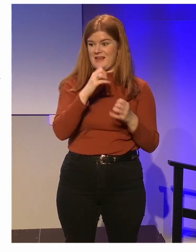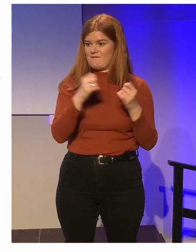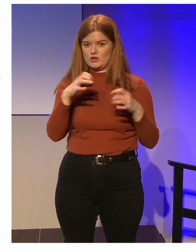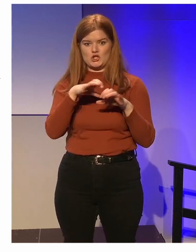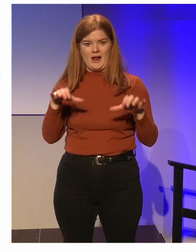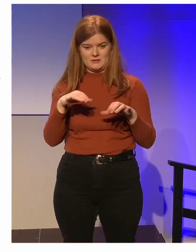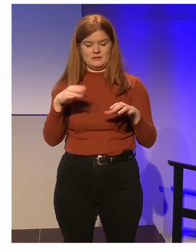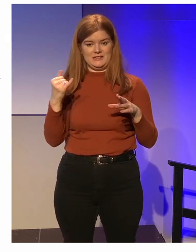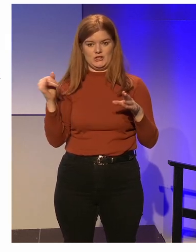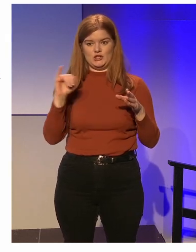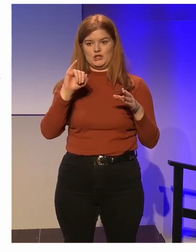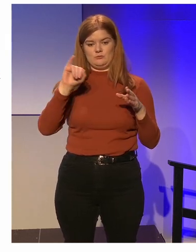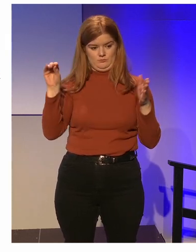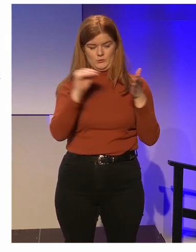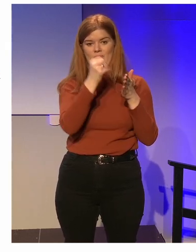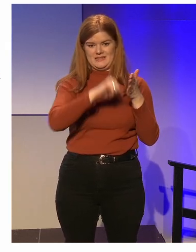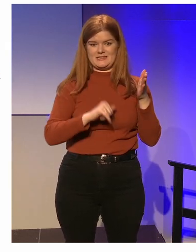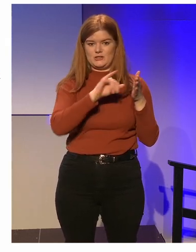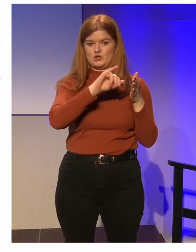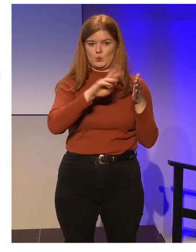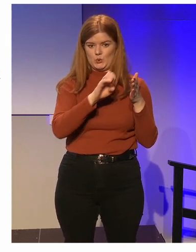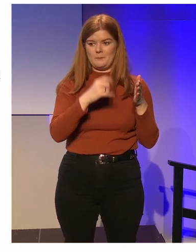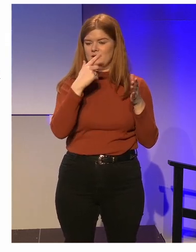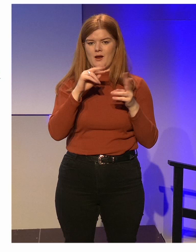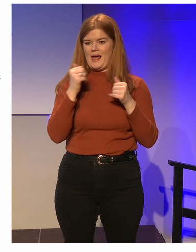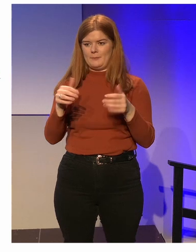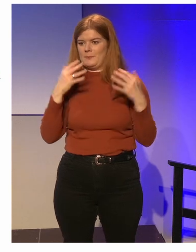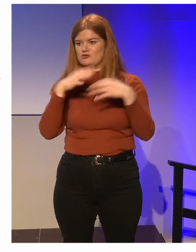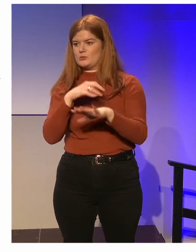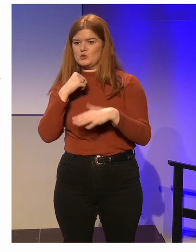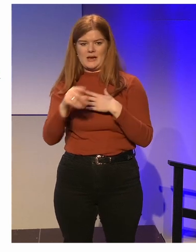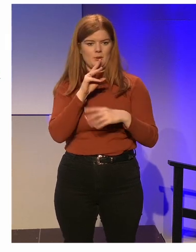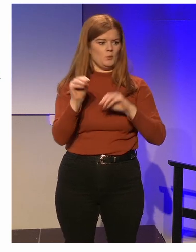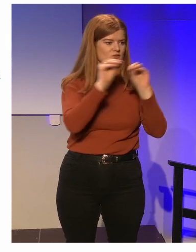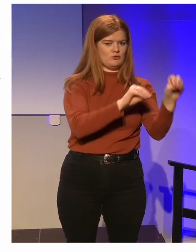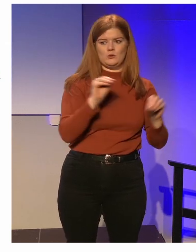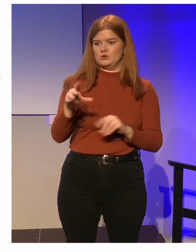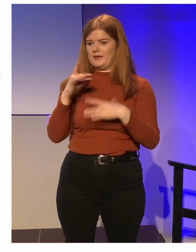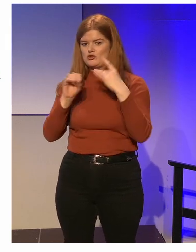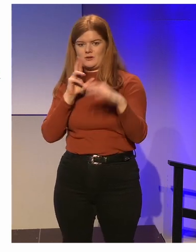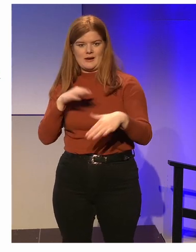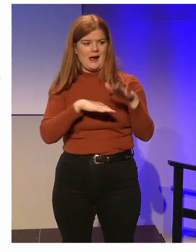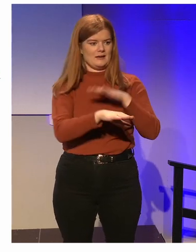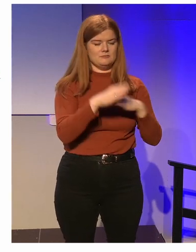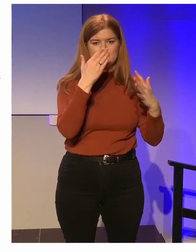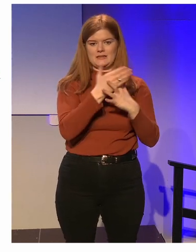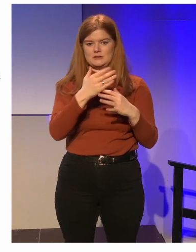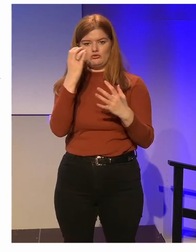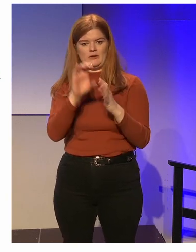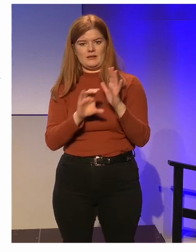dual enrolled, so they're in the dual enrollment, but they're not able for mainstream today, but we have to move people around so that they can access to the curriculum